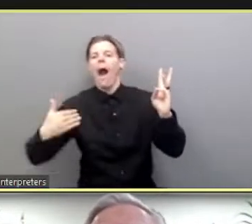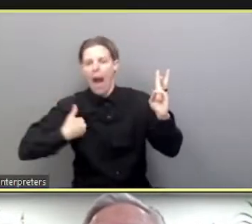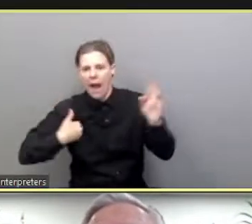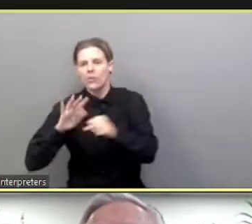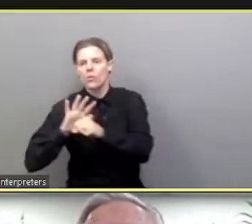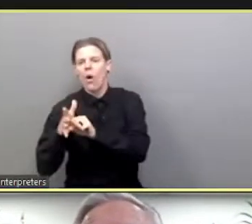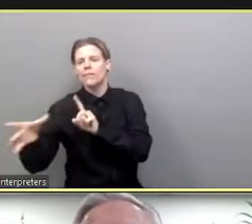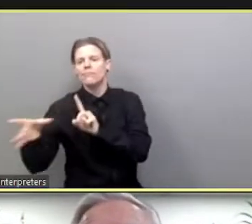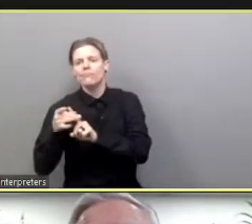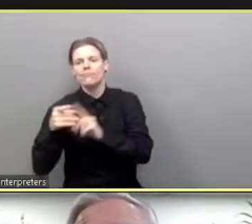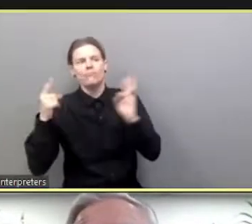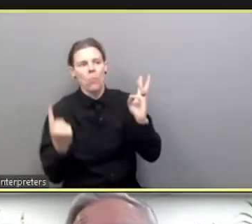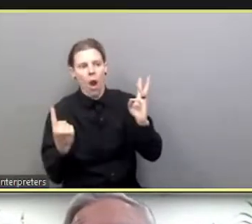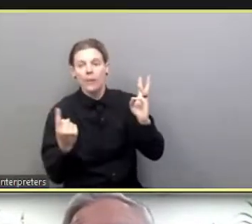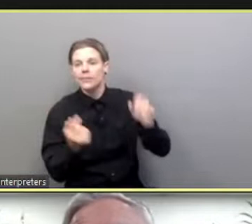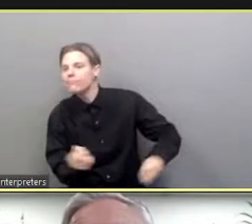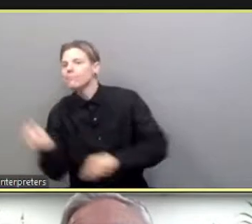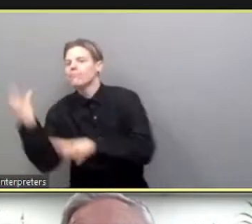about